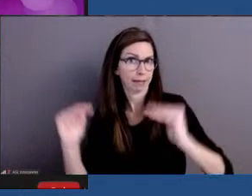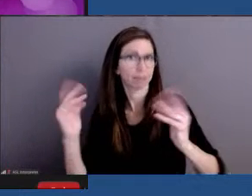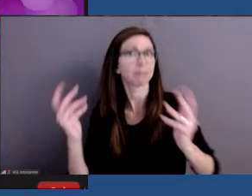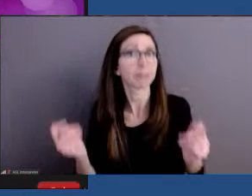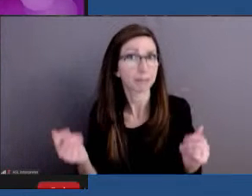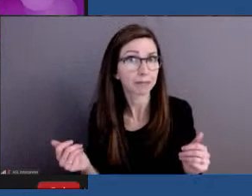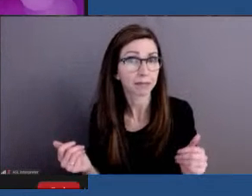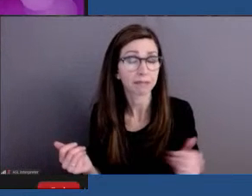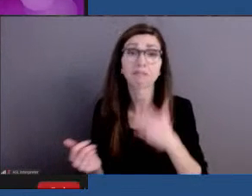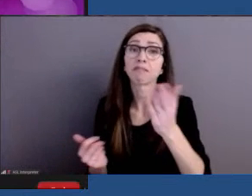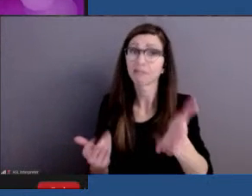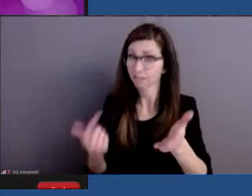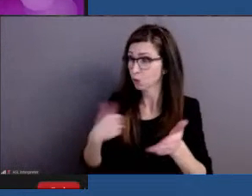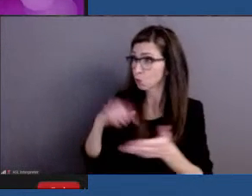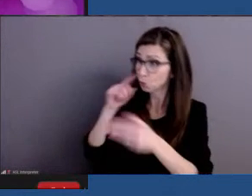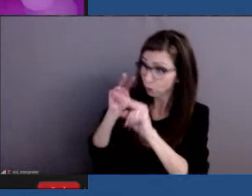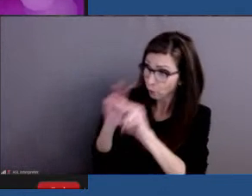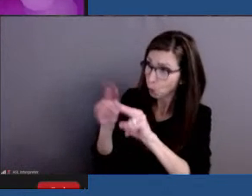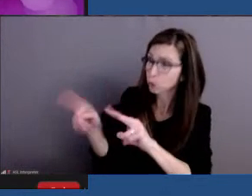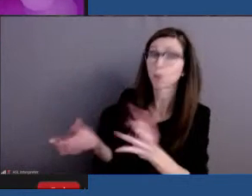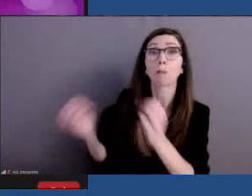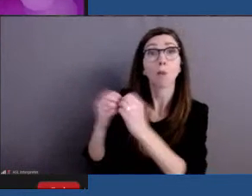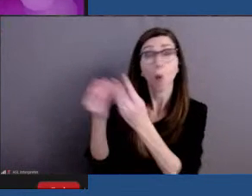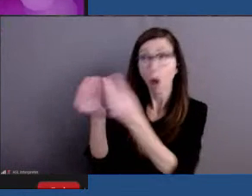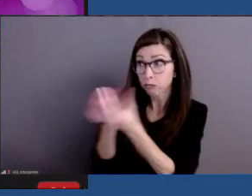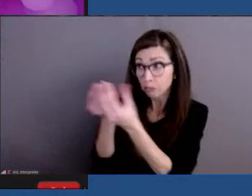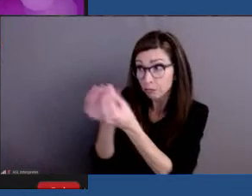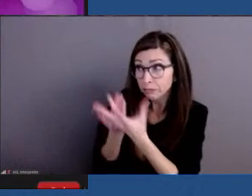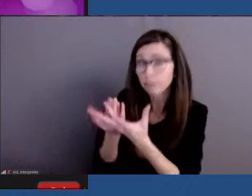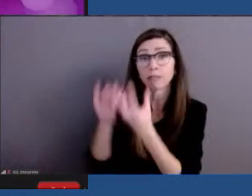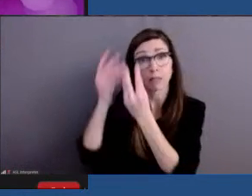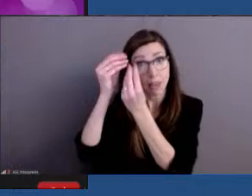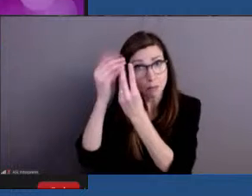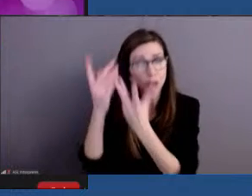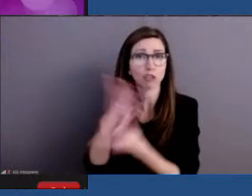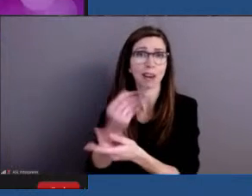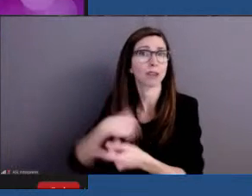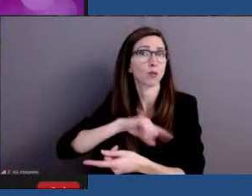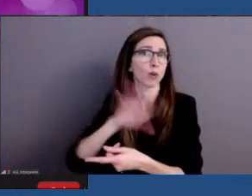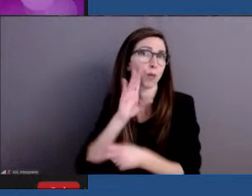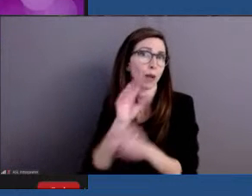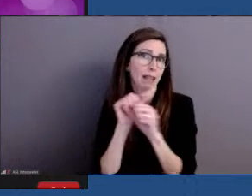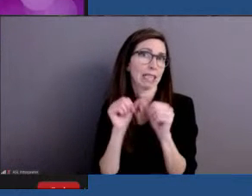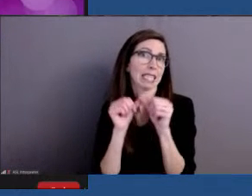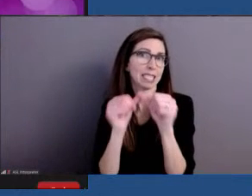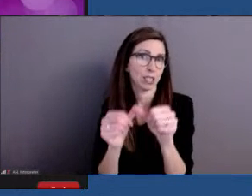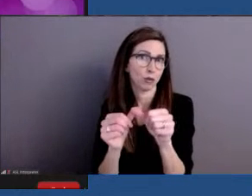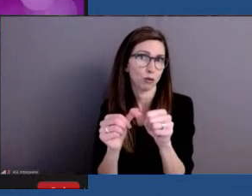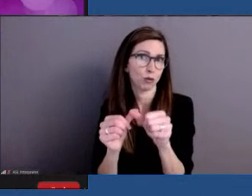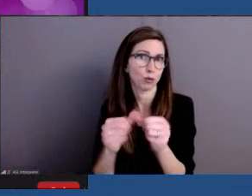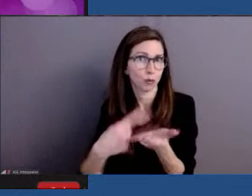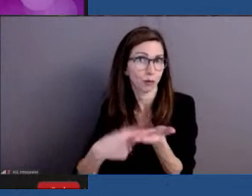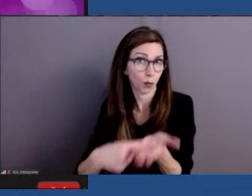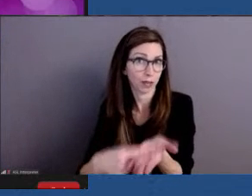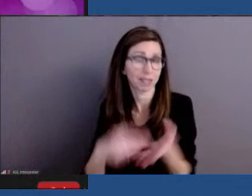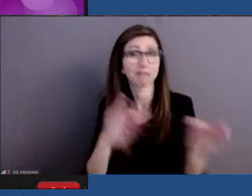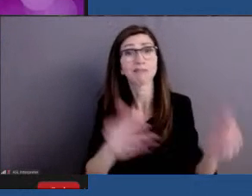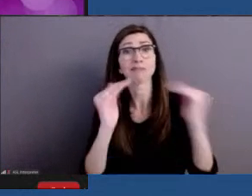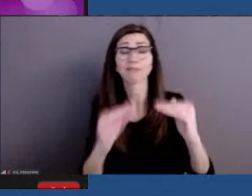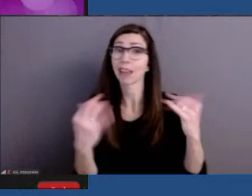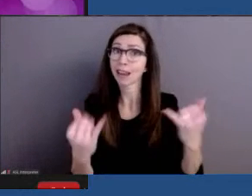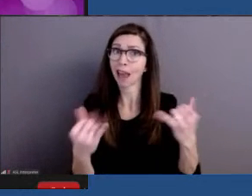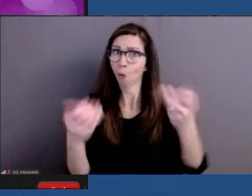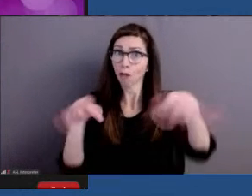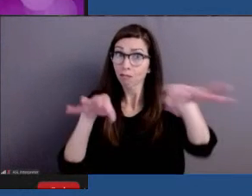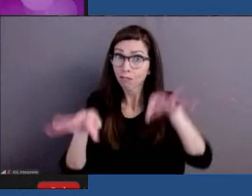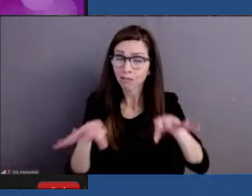forward to updates on this pilot project and to continue working on this important issue. Multi-use pathways. We passed a